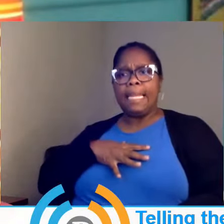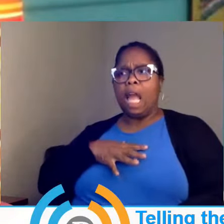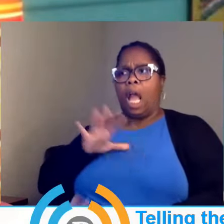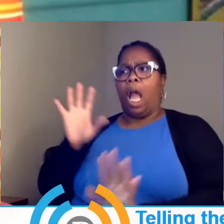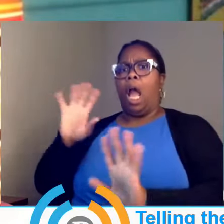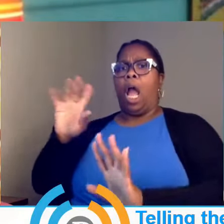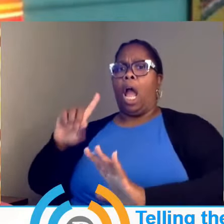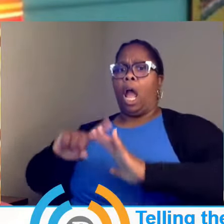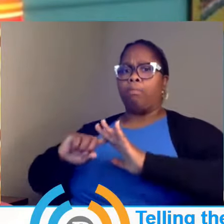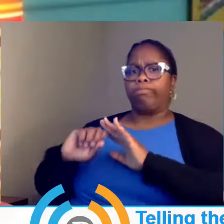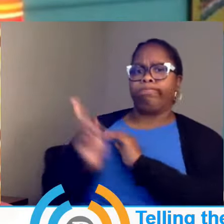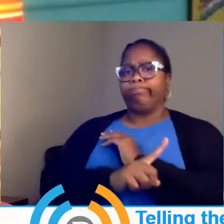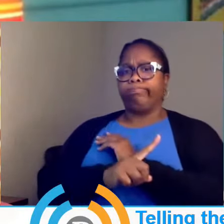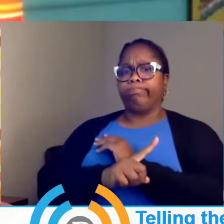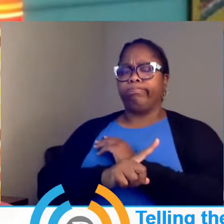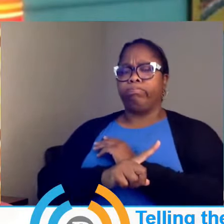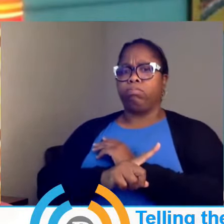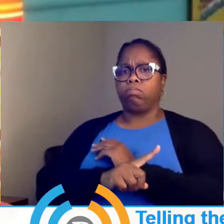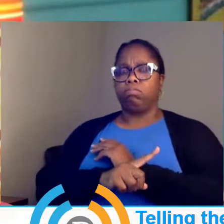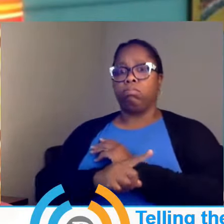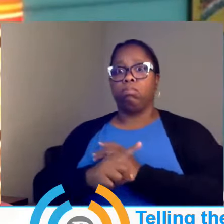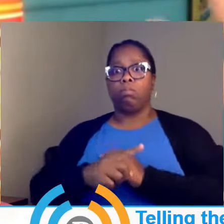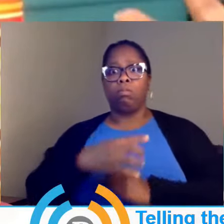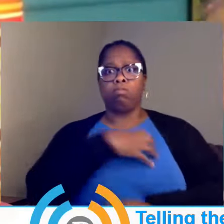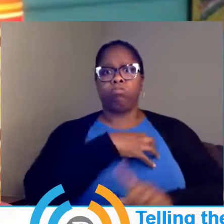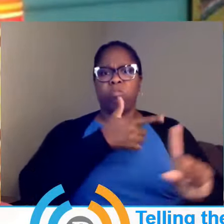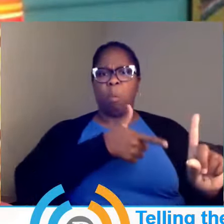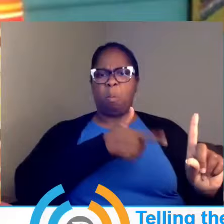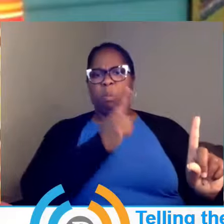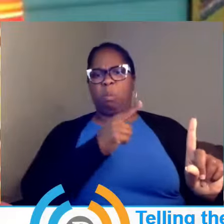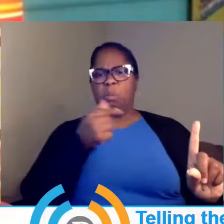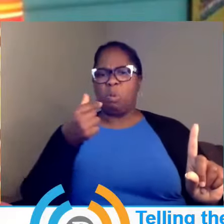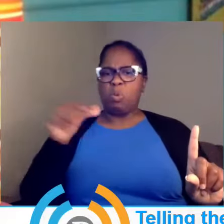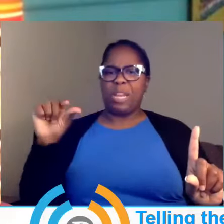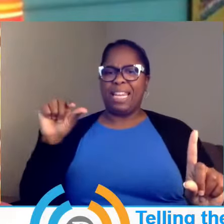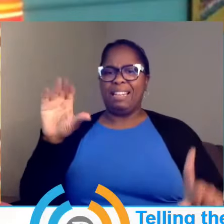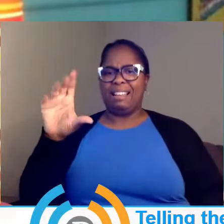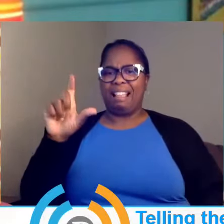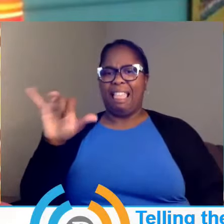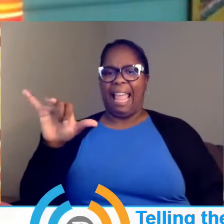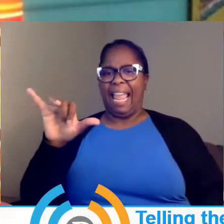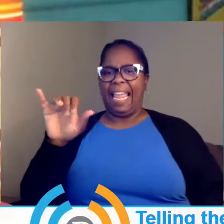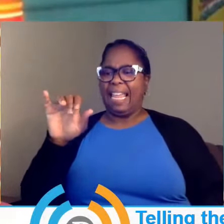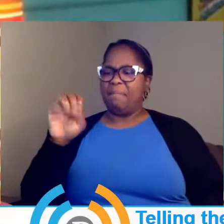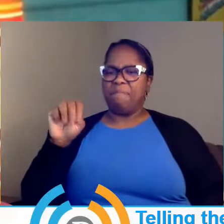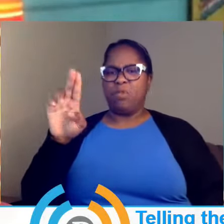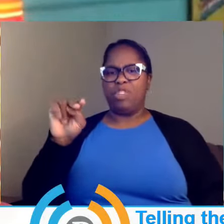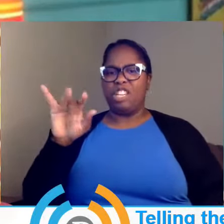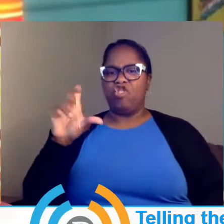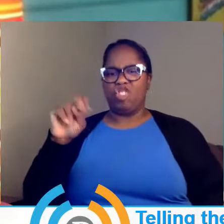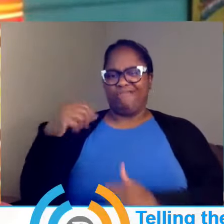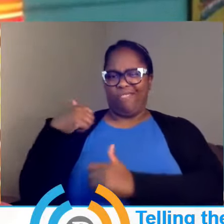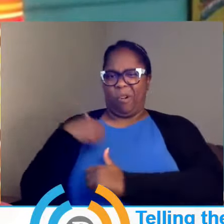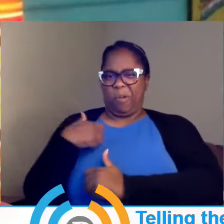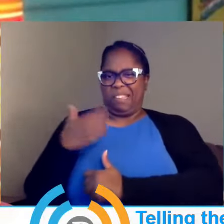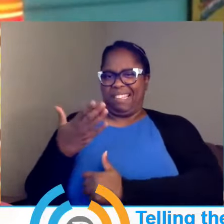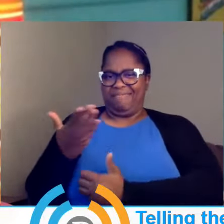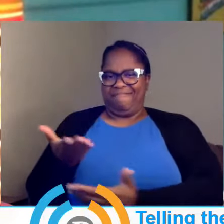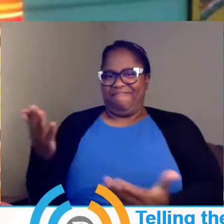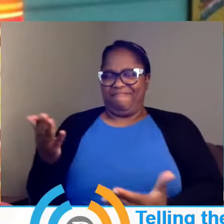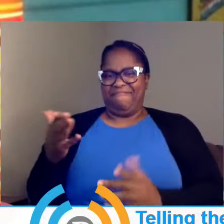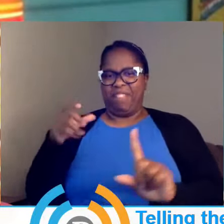was shot with this green clay munition that just exploded on her back, completely unarmed,